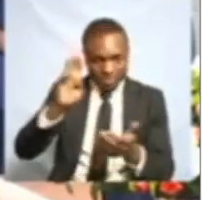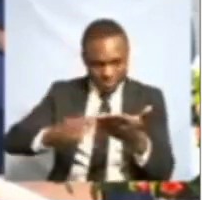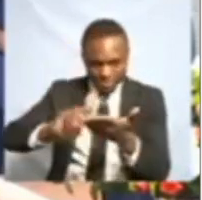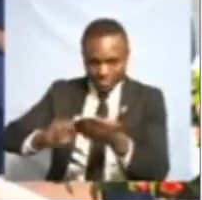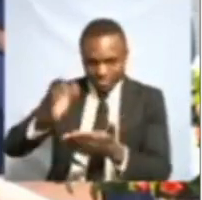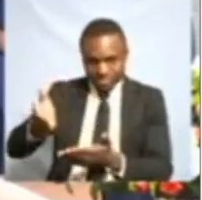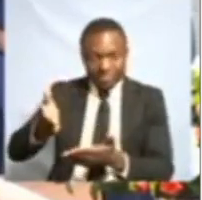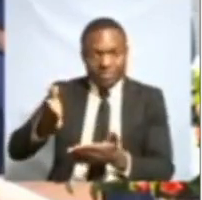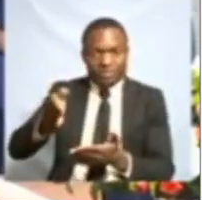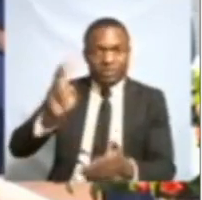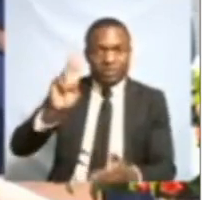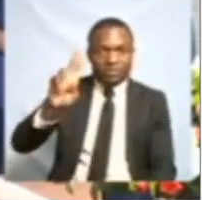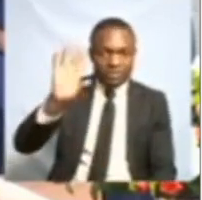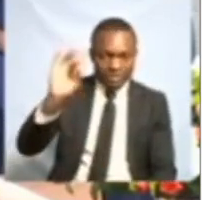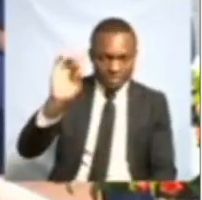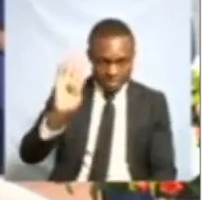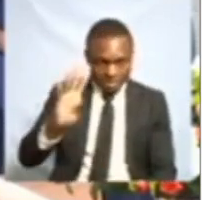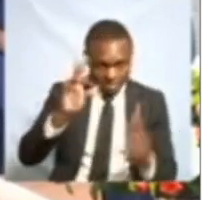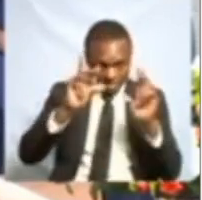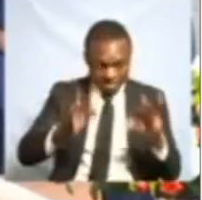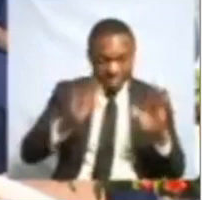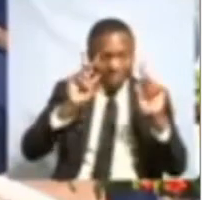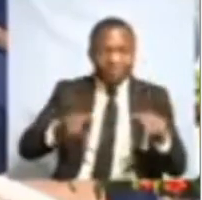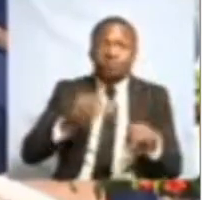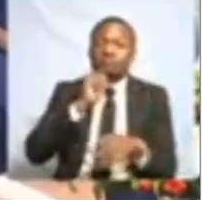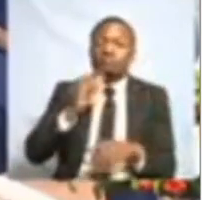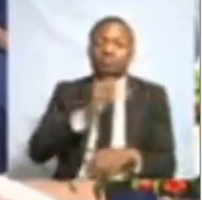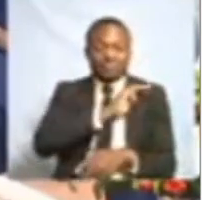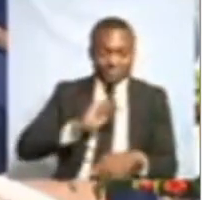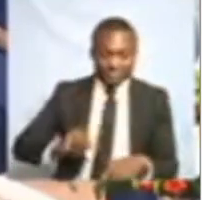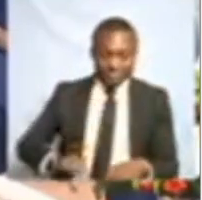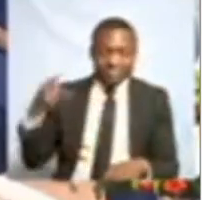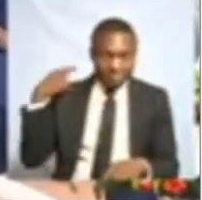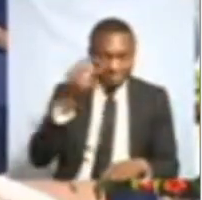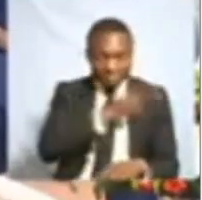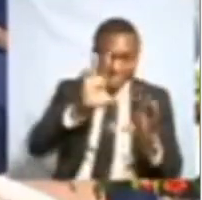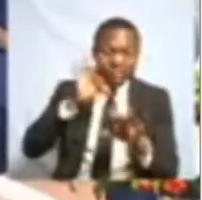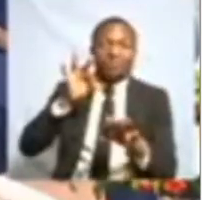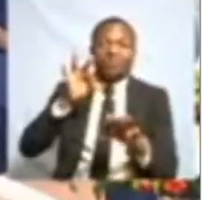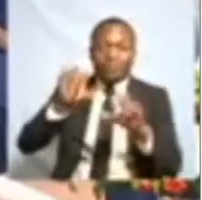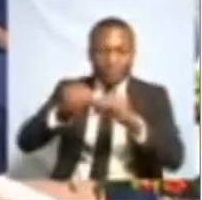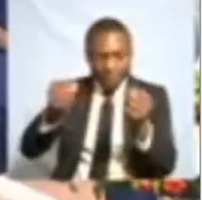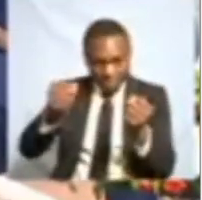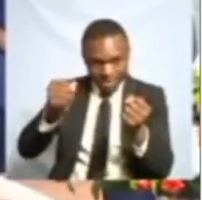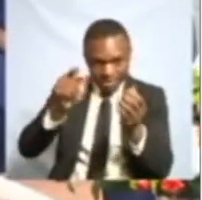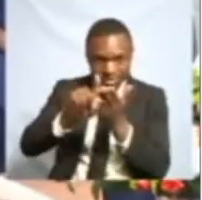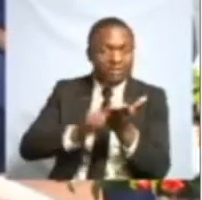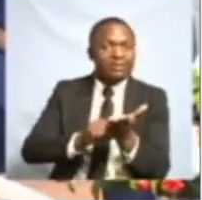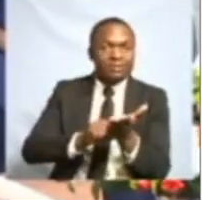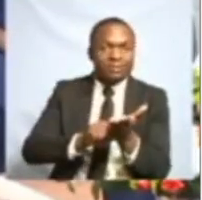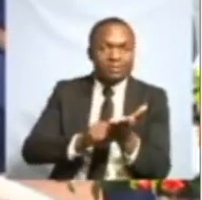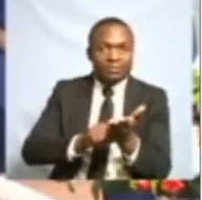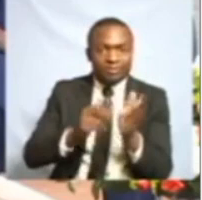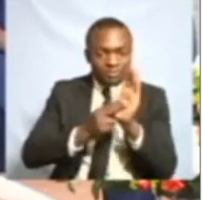quote, 28(4), if a person not being a member is found to have committed contempt, whether specified